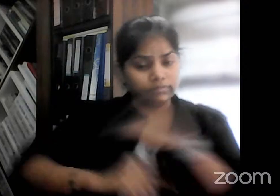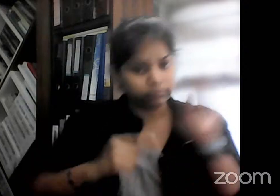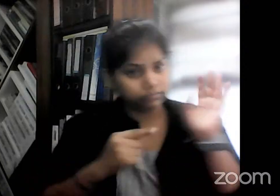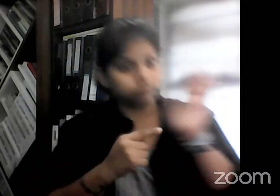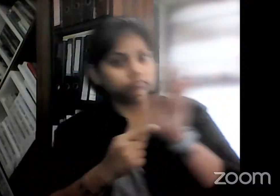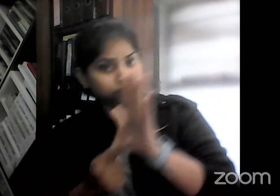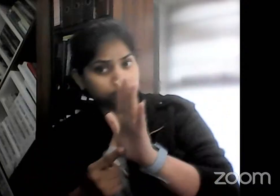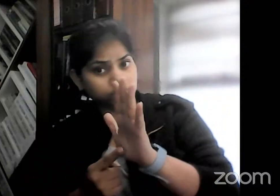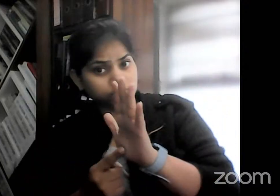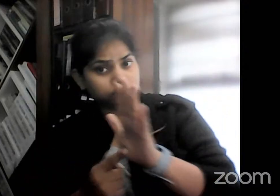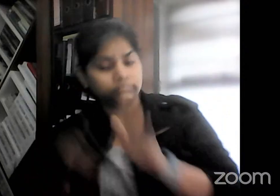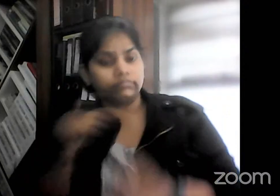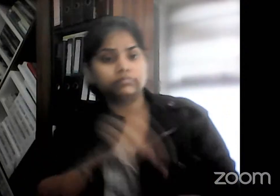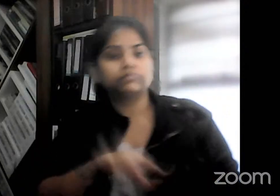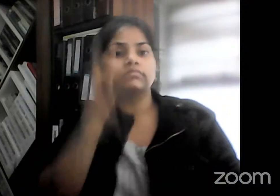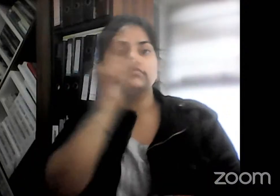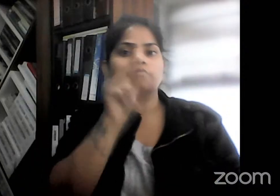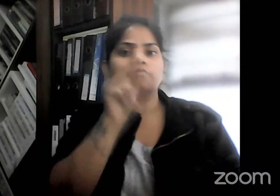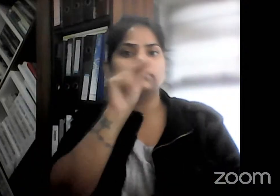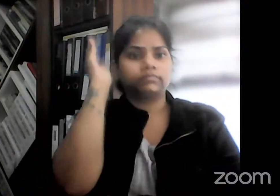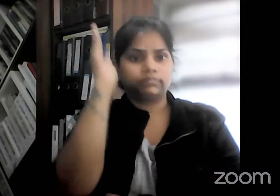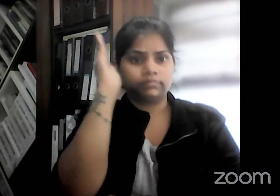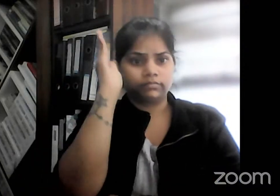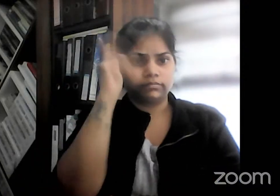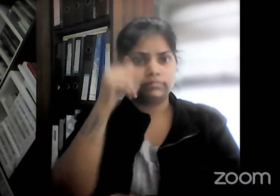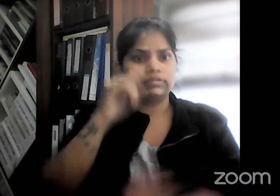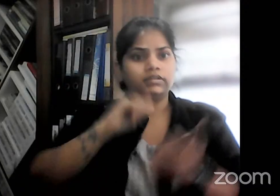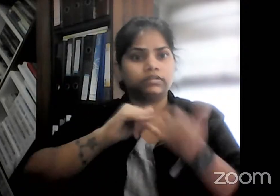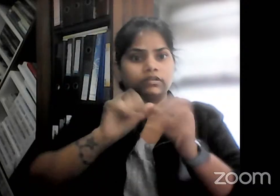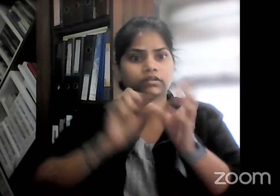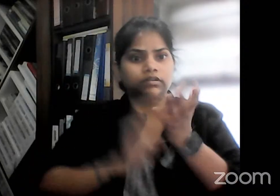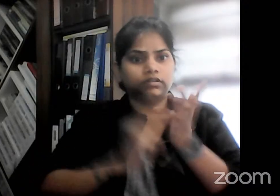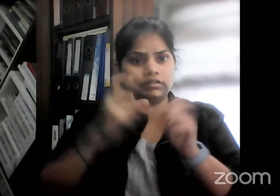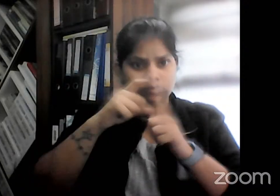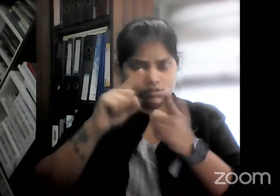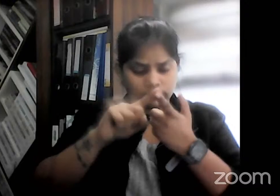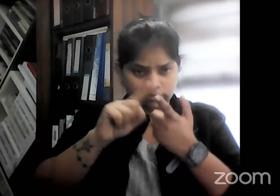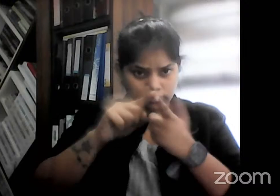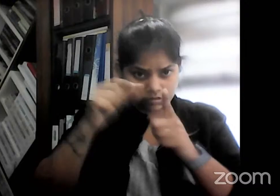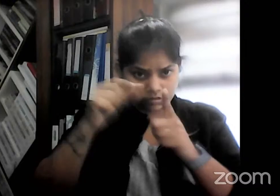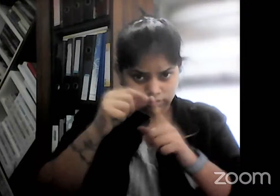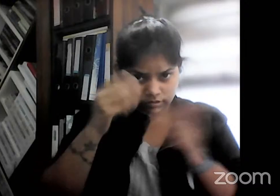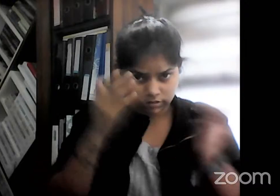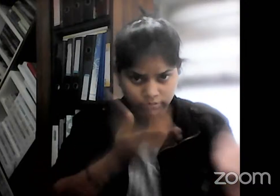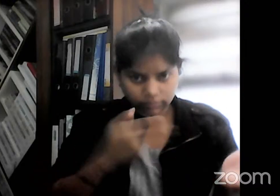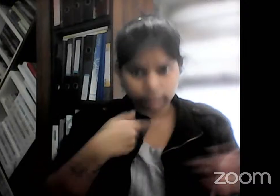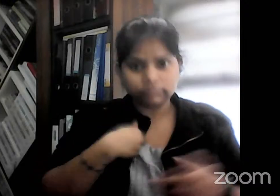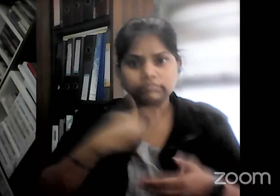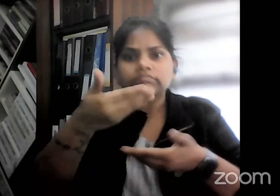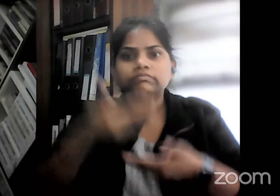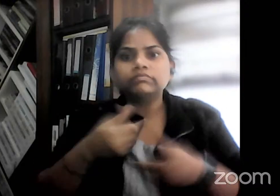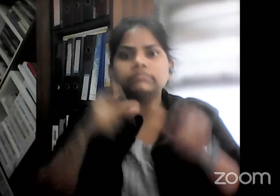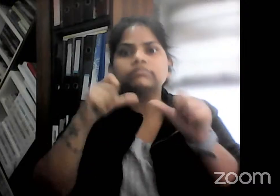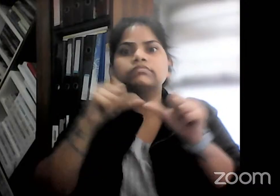I call upon Aditi to please introduce the chair, and then we can begin with the session.